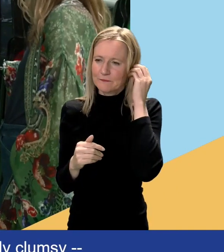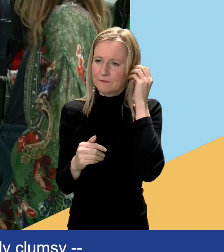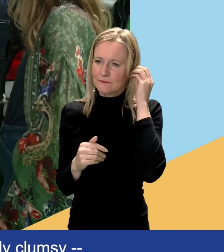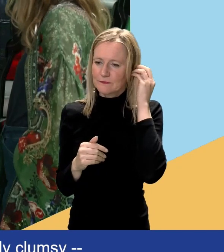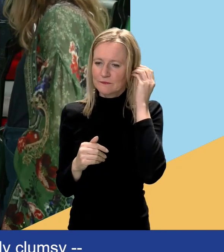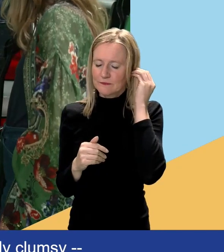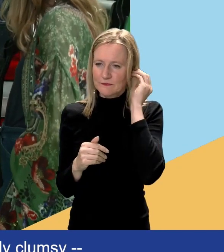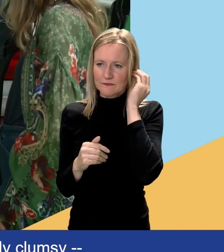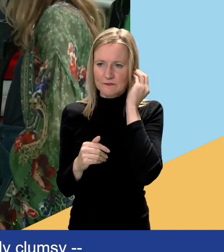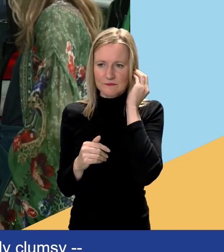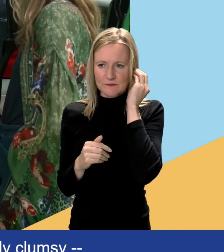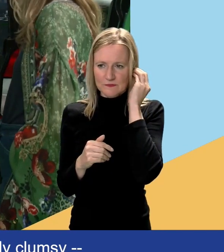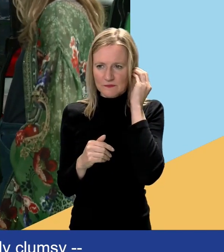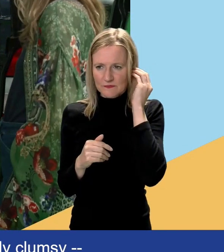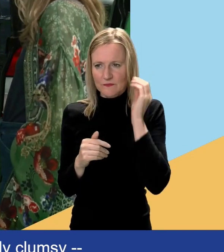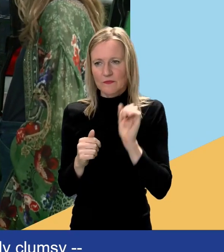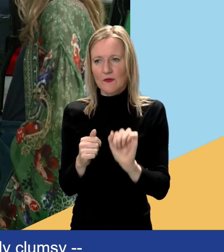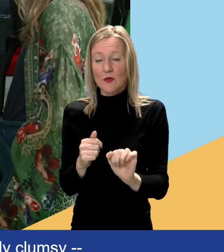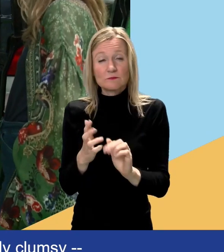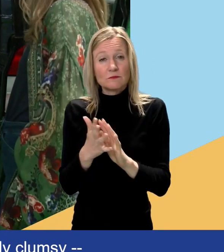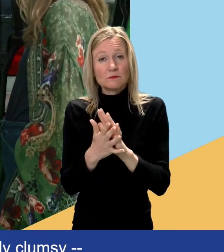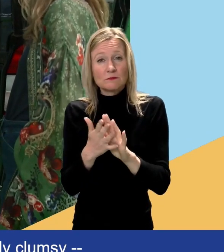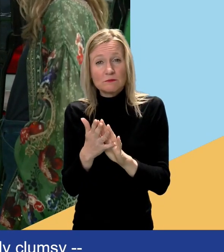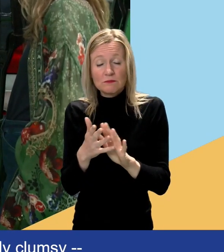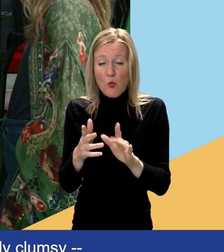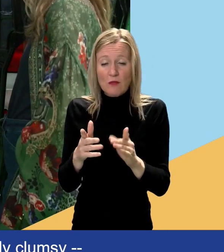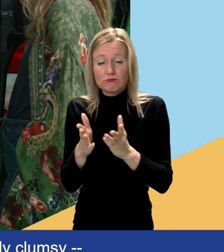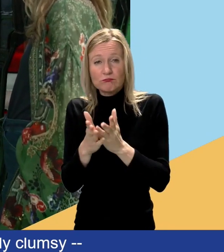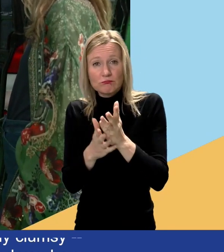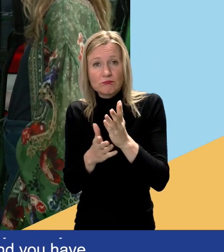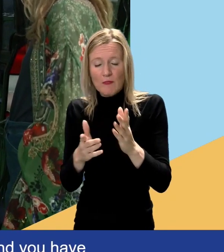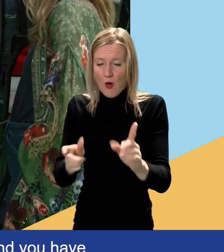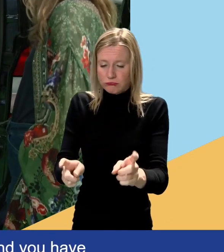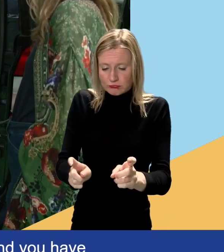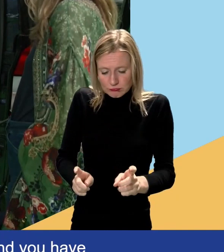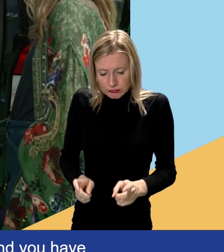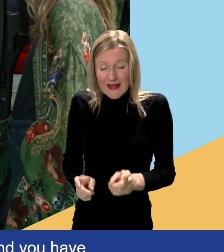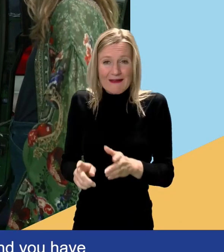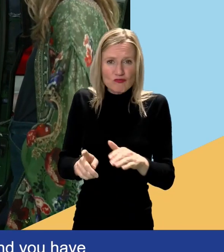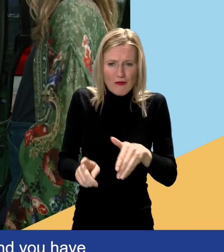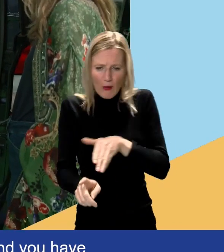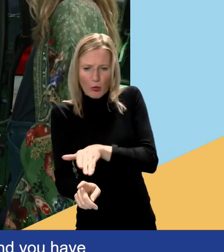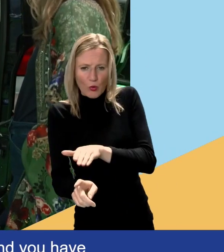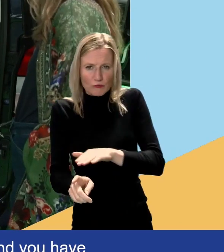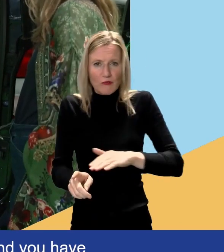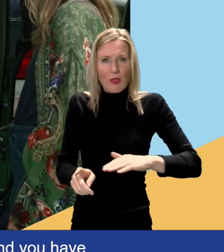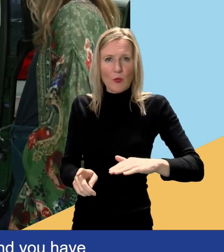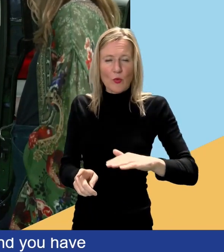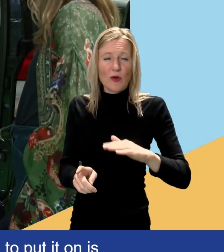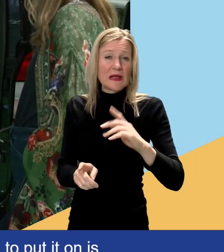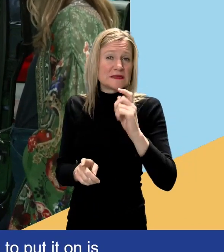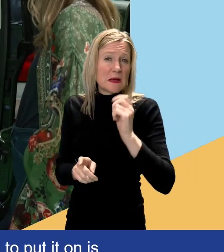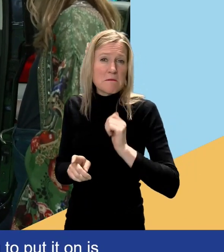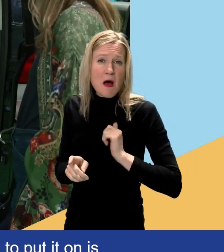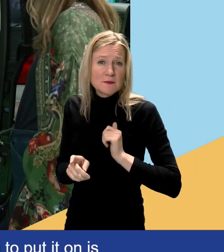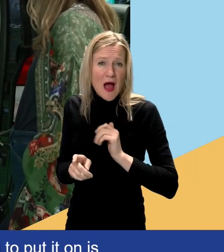to using it. For the minute or so it might take you to put it on, it's not worth the risk. Even if you're just going around the corner at 10, 20 miles an hour, you don't want